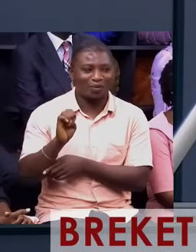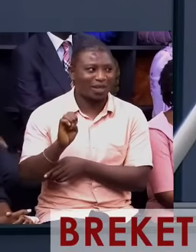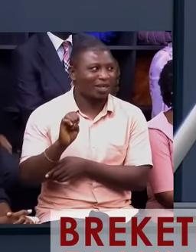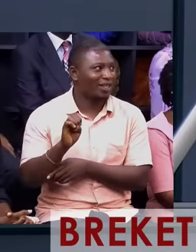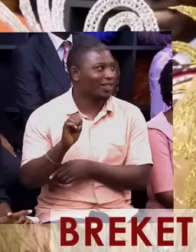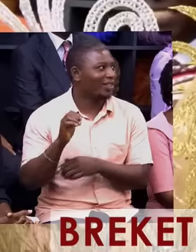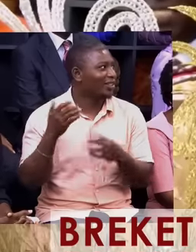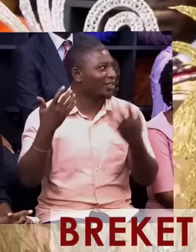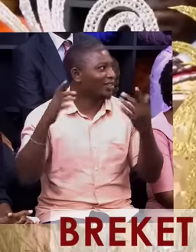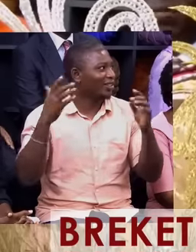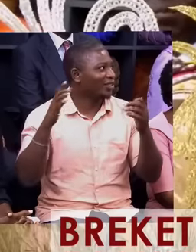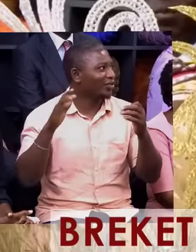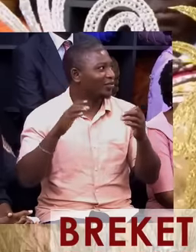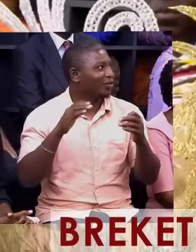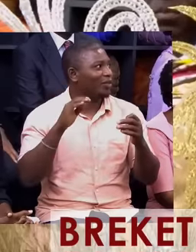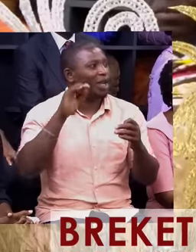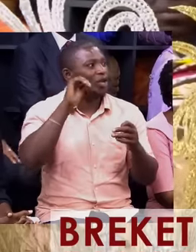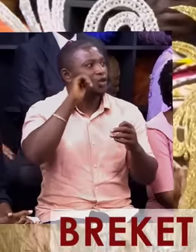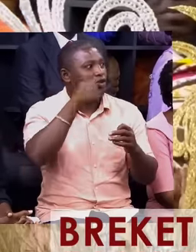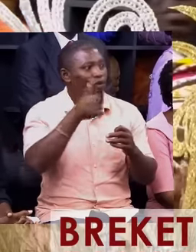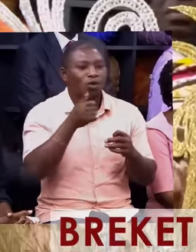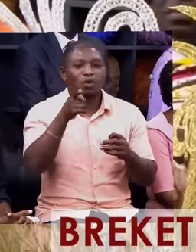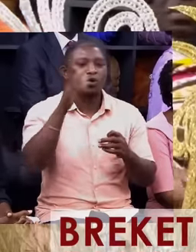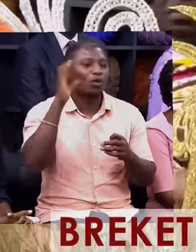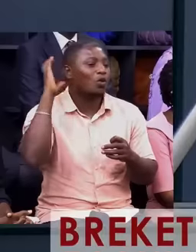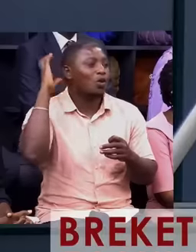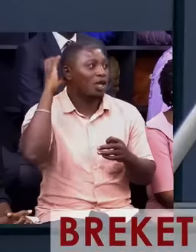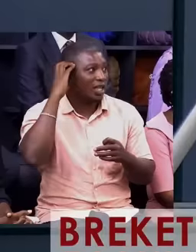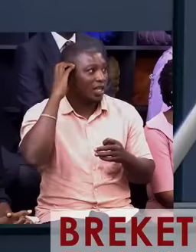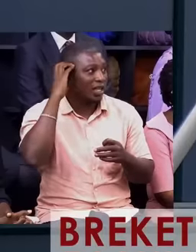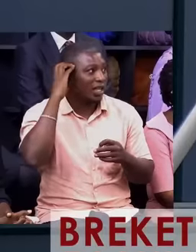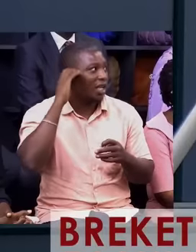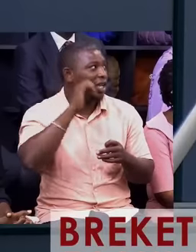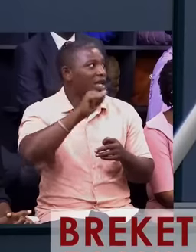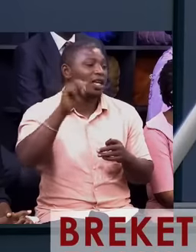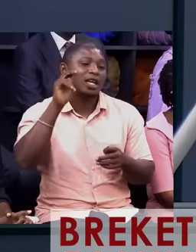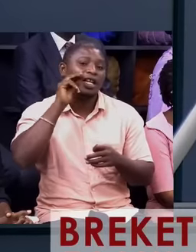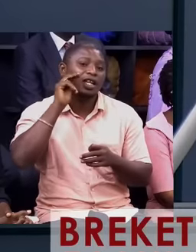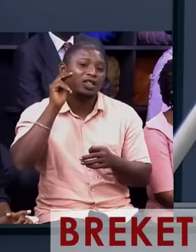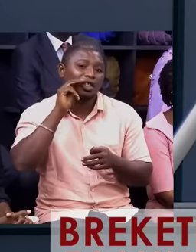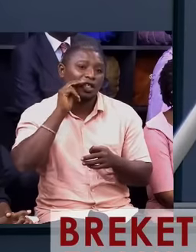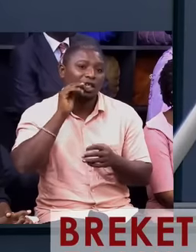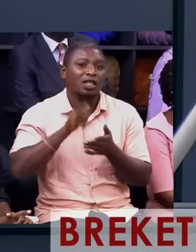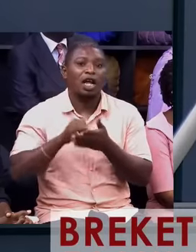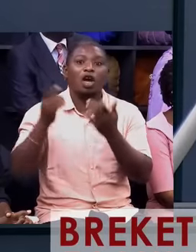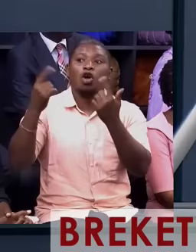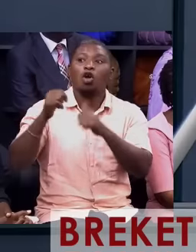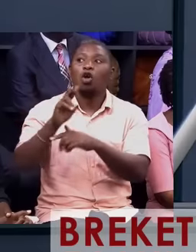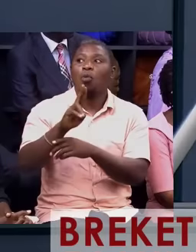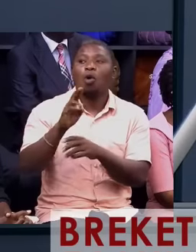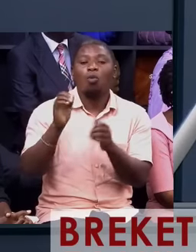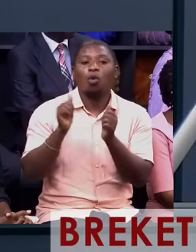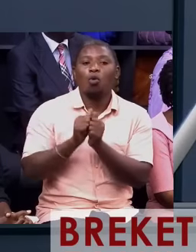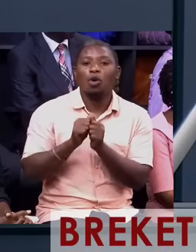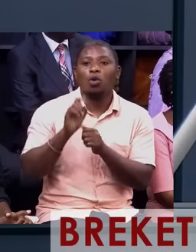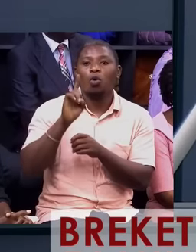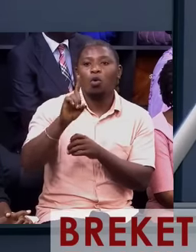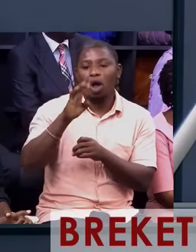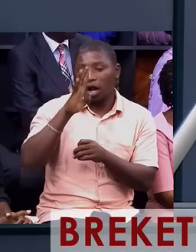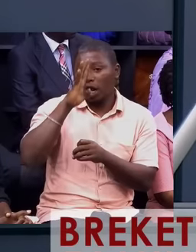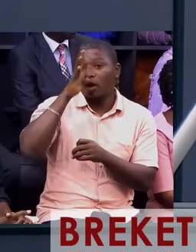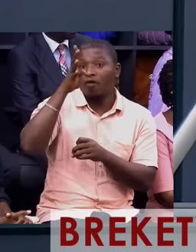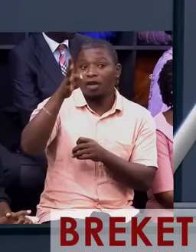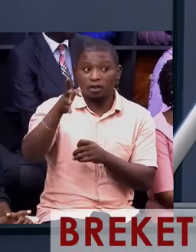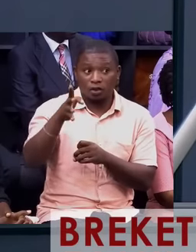go thank you sir and tomorrow I go hear a Nigerian will come up with one in